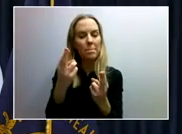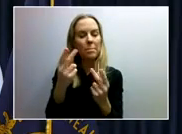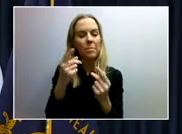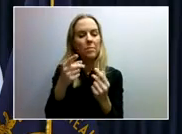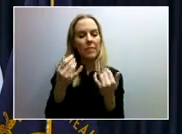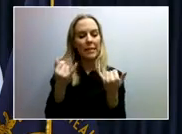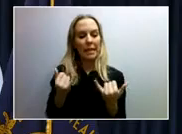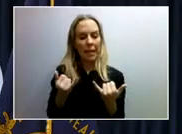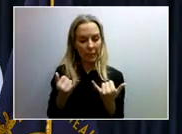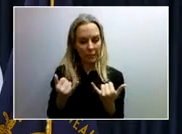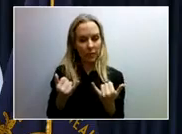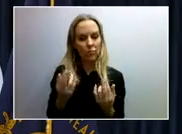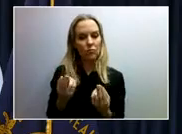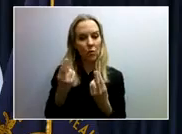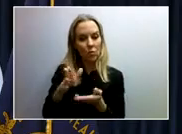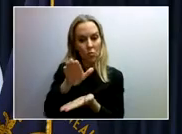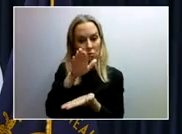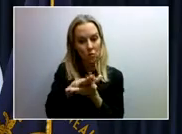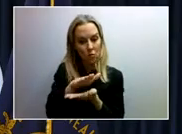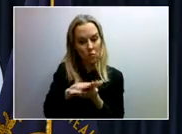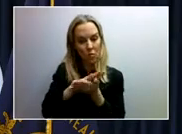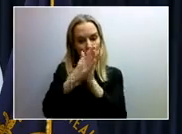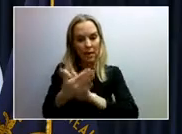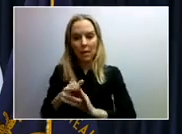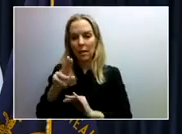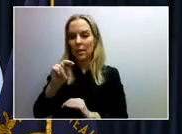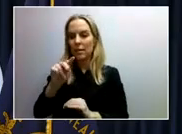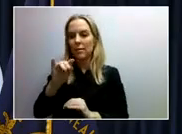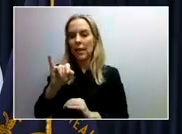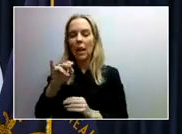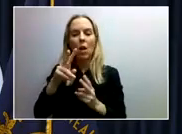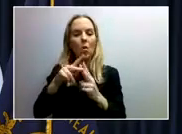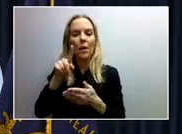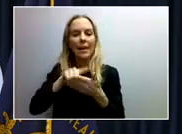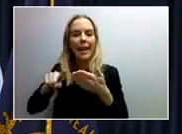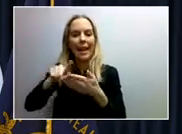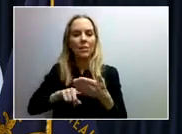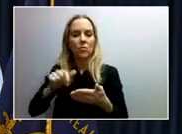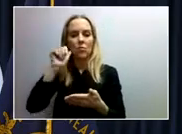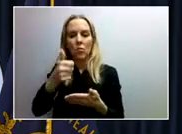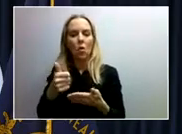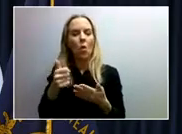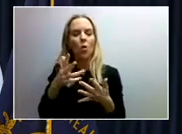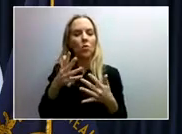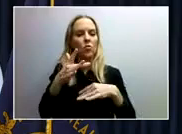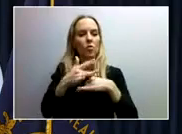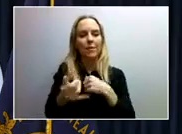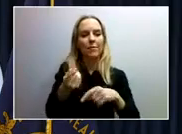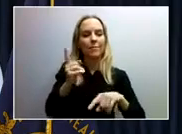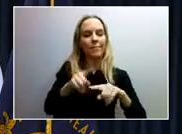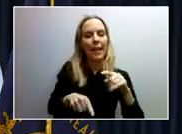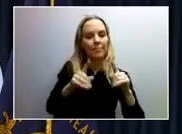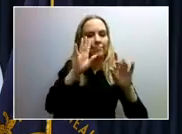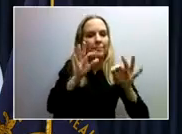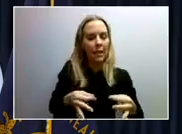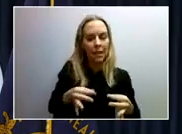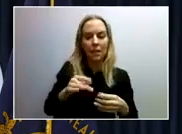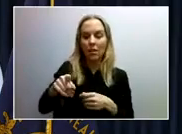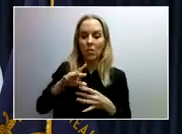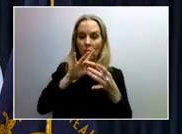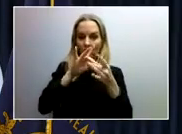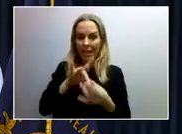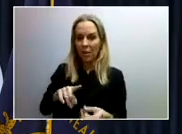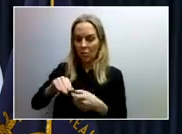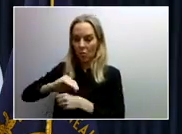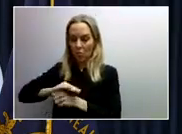point that schools go NTI or cancel tomorrow, or is it too early to make that call? And on COVID, are there any plans